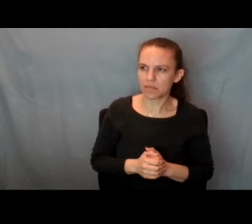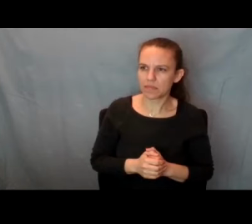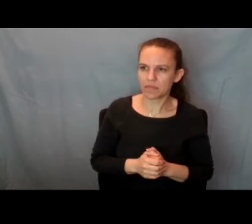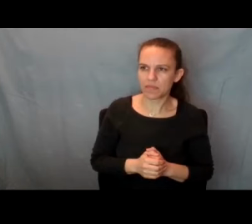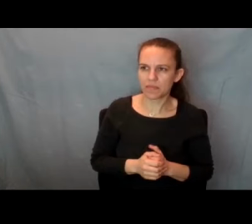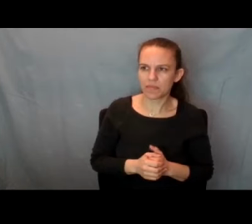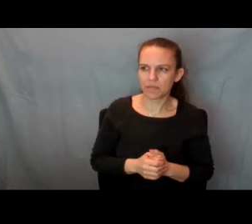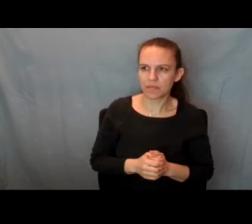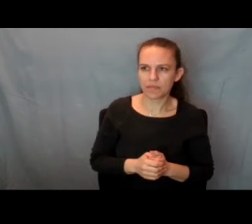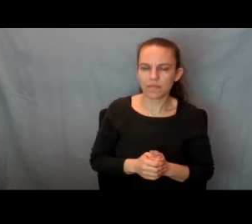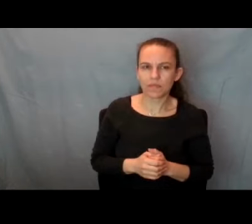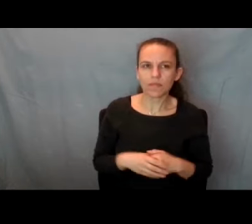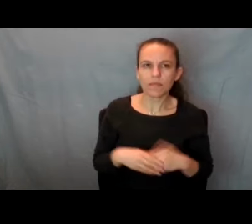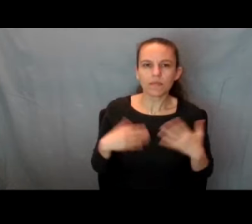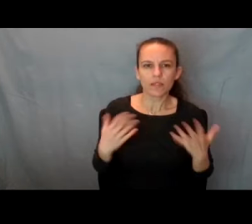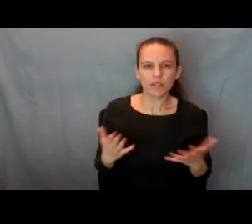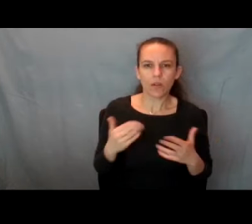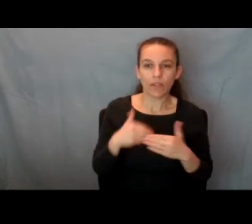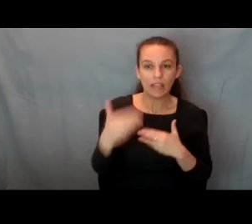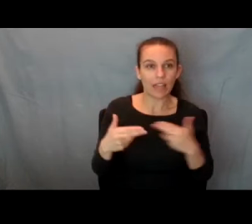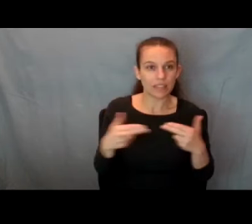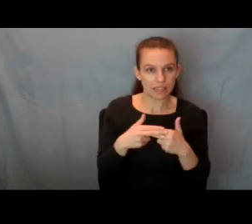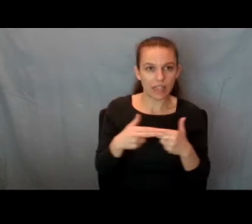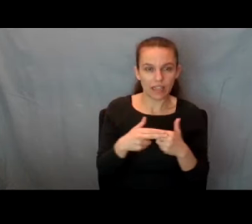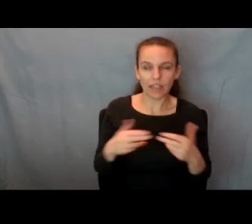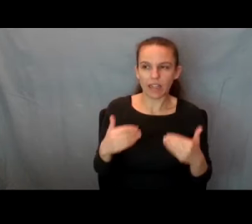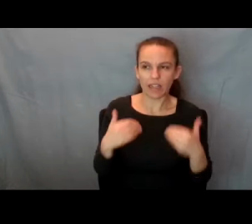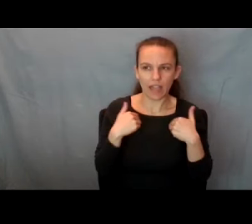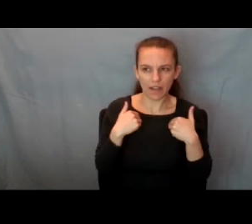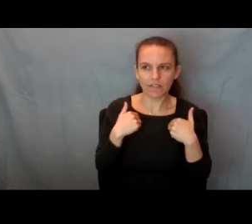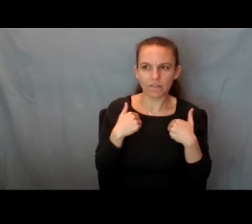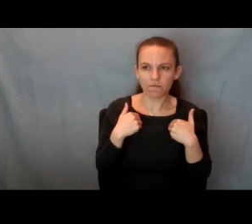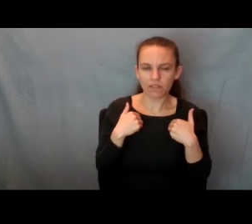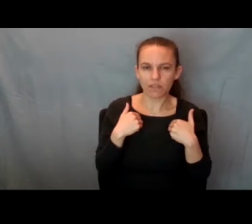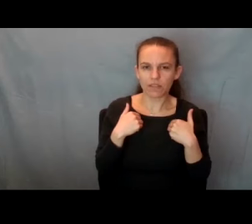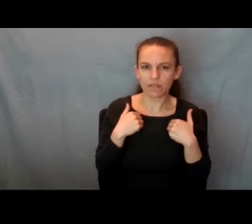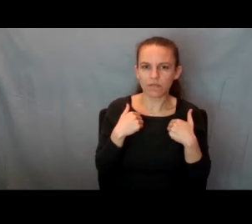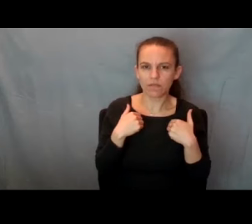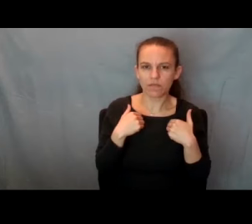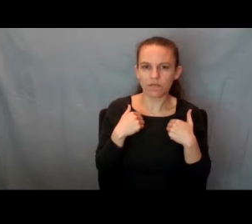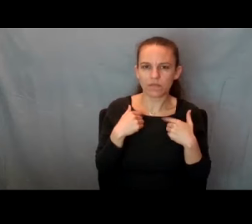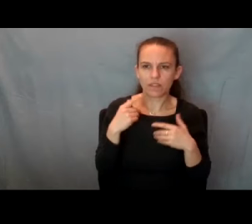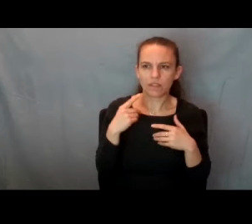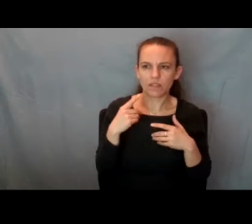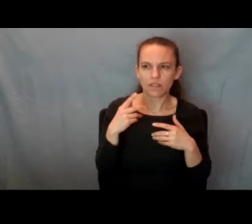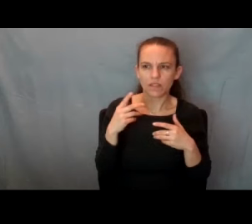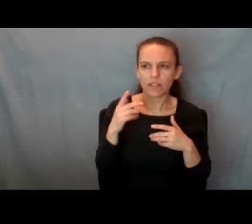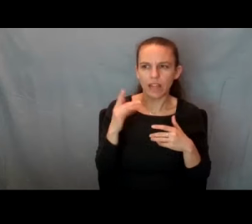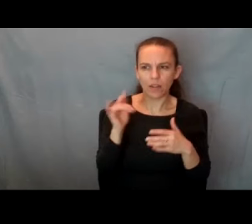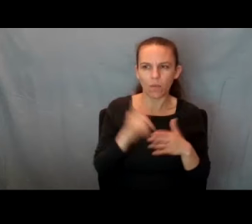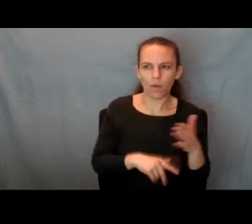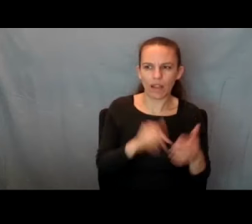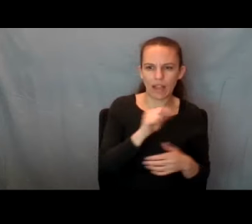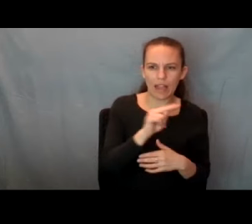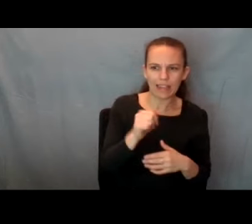So on the next slide, after what Anna has just explained in terms of disparity, in terms